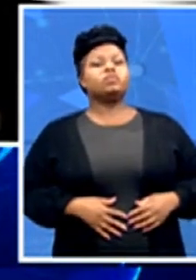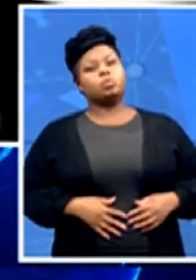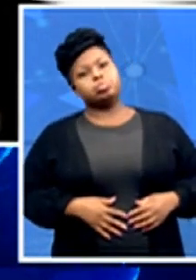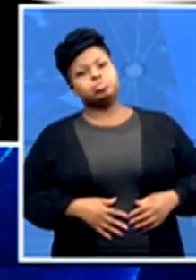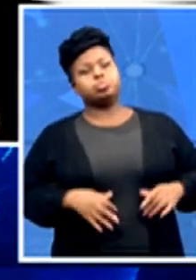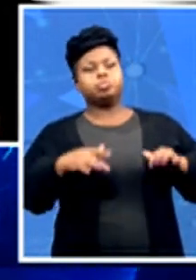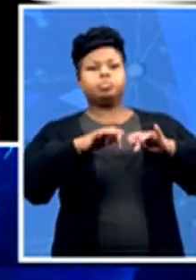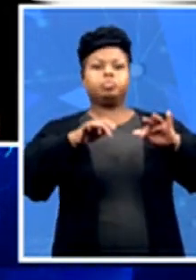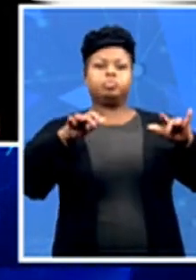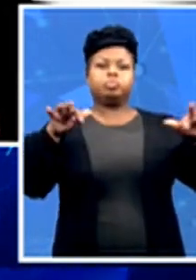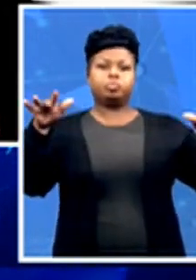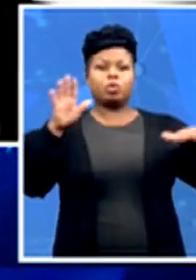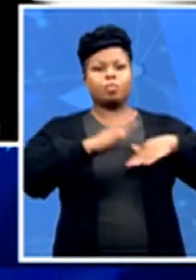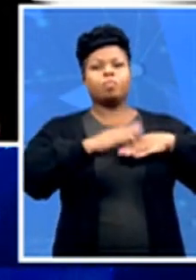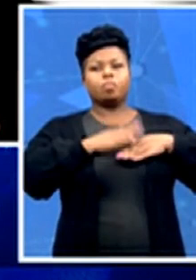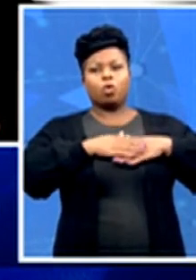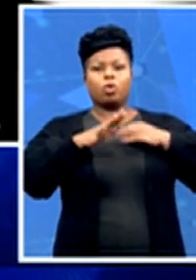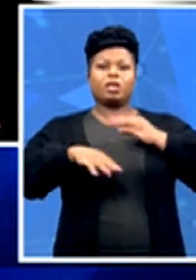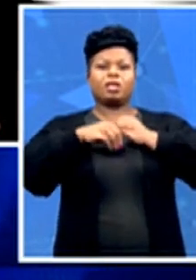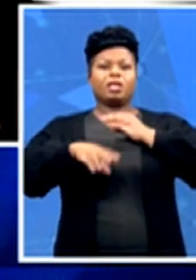developing a seasonal pattern.